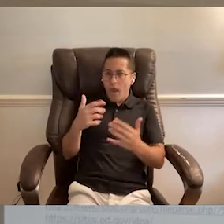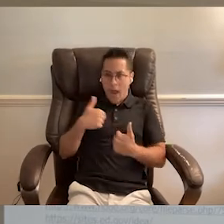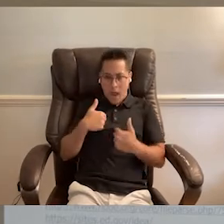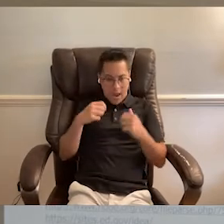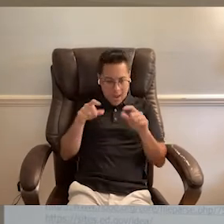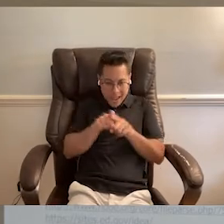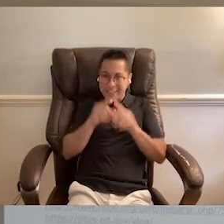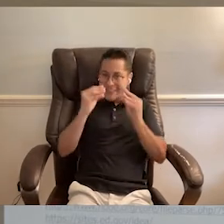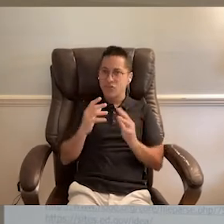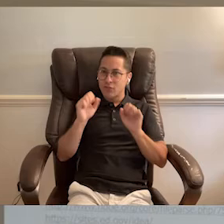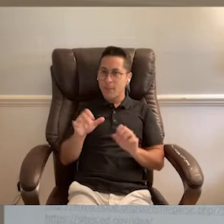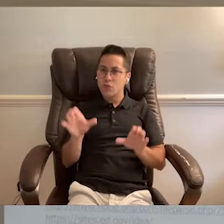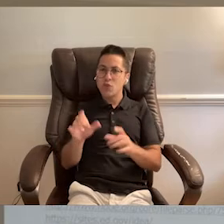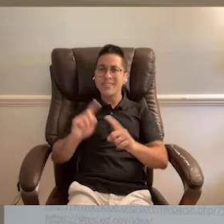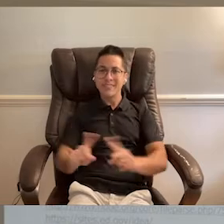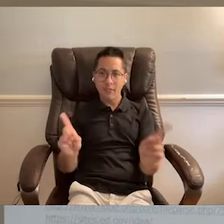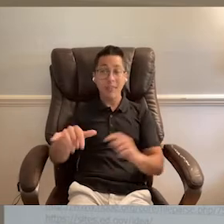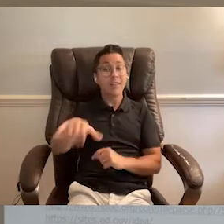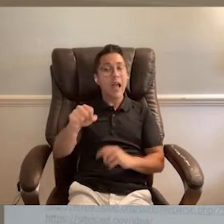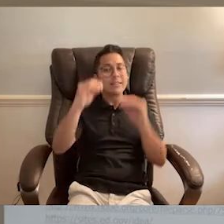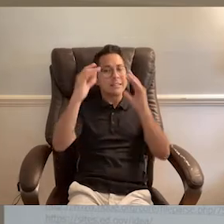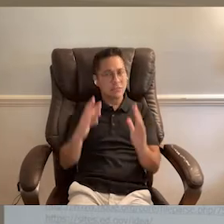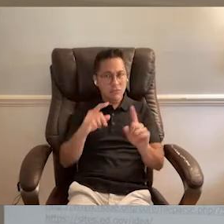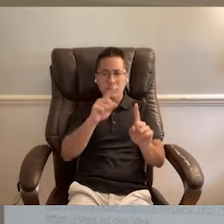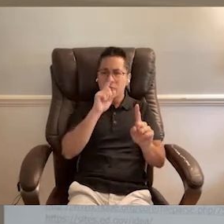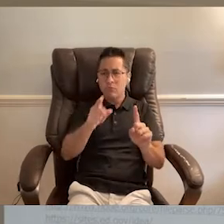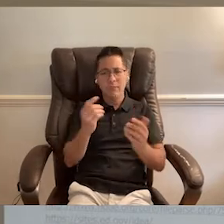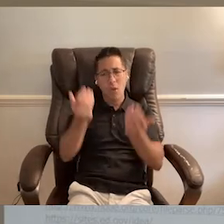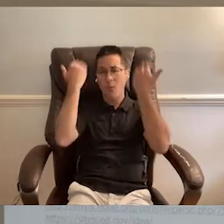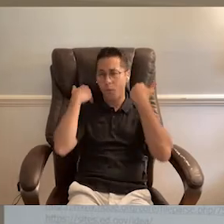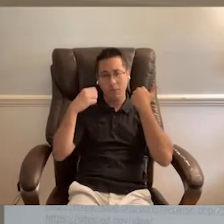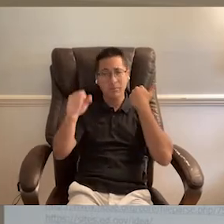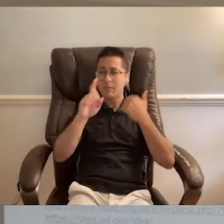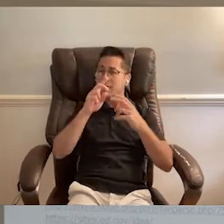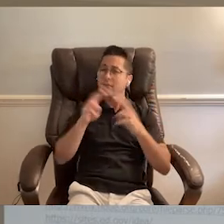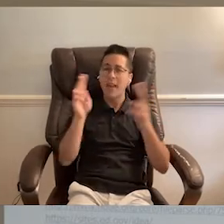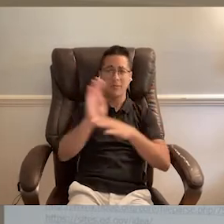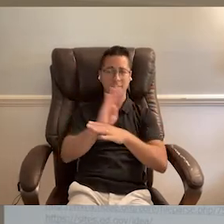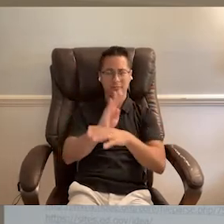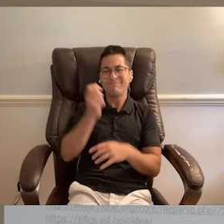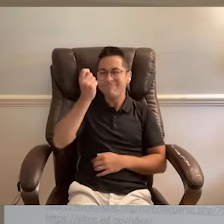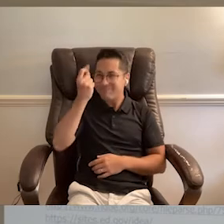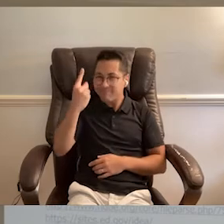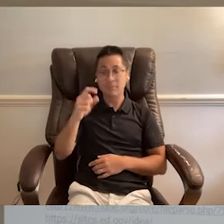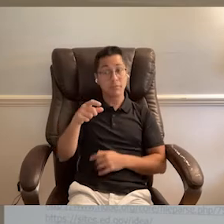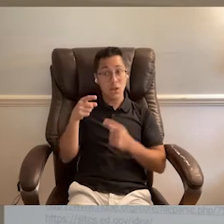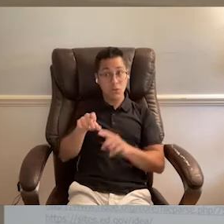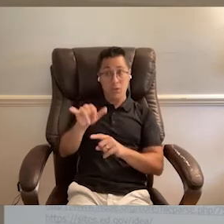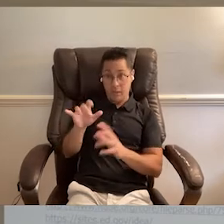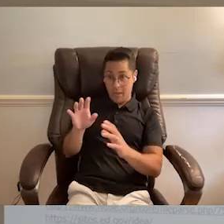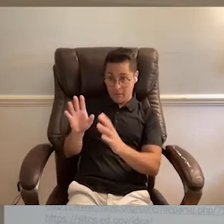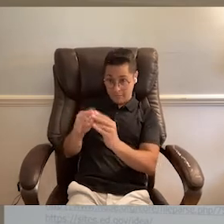differently. Yes, our teachers are very overwhelmed. They're very busy. I get that. But in that IEP meeting, there is no